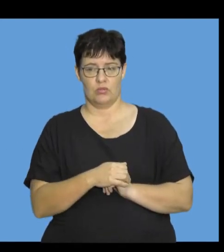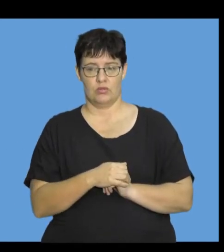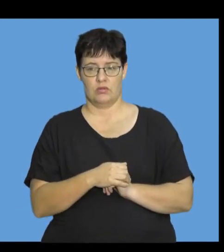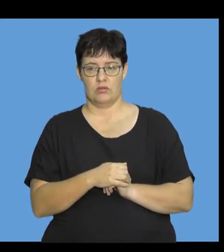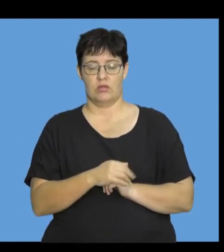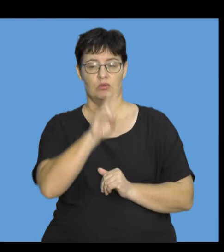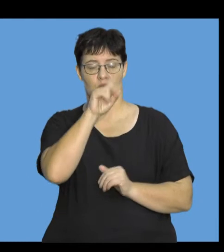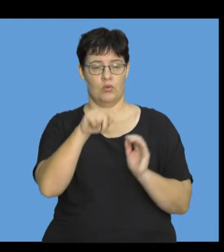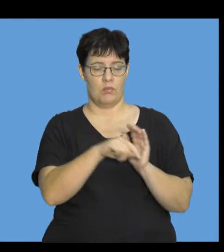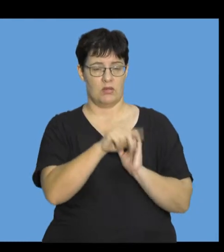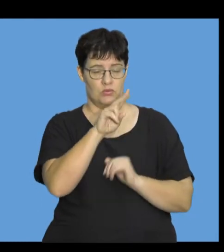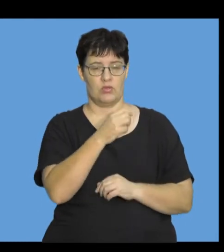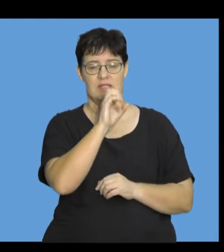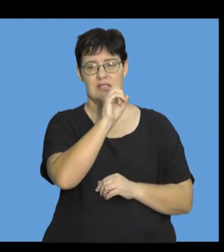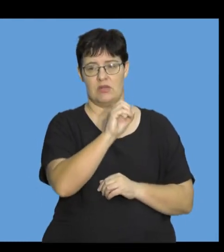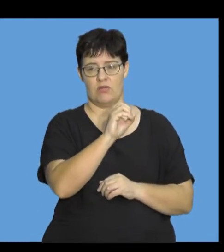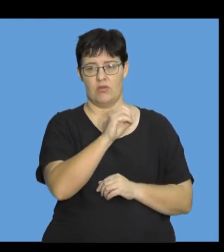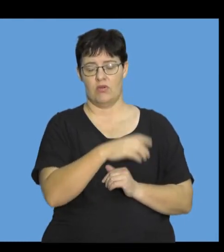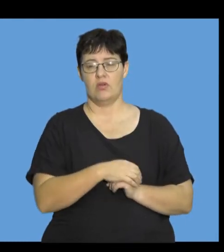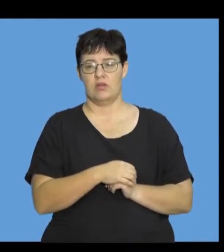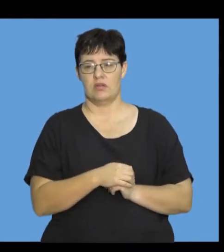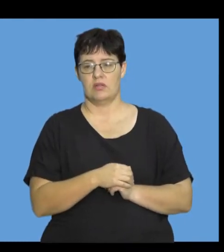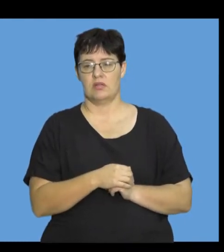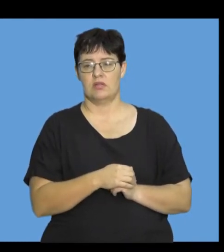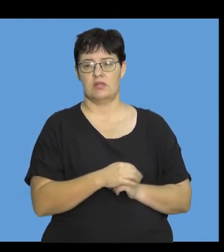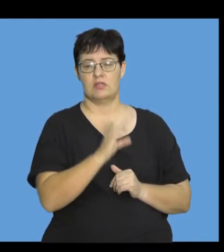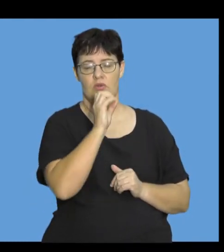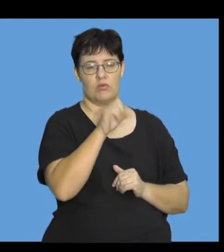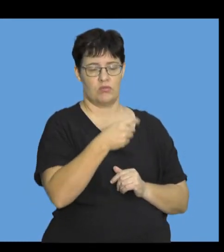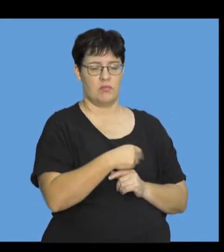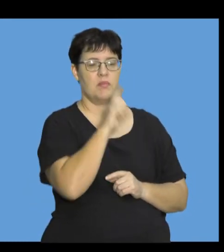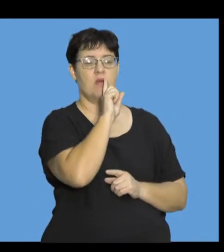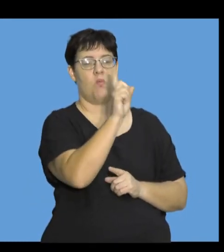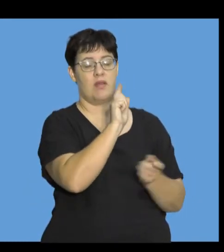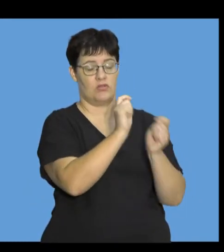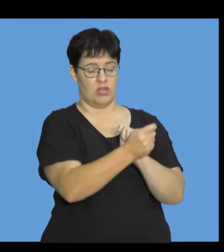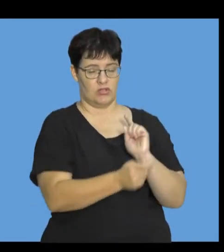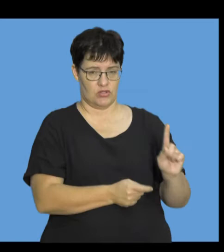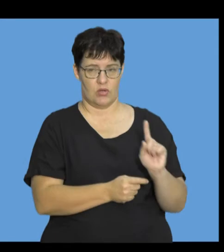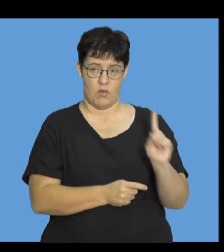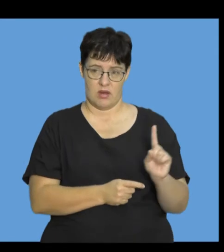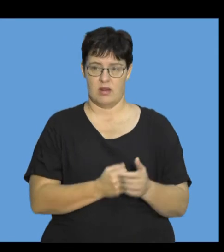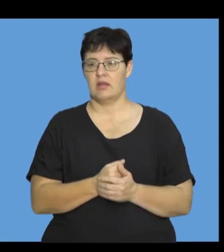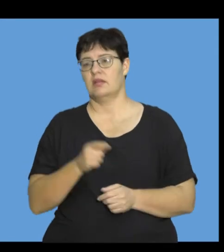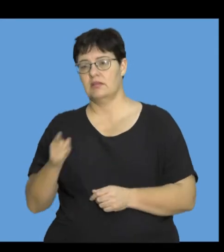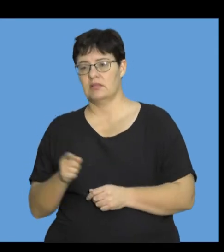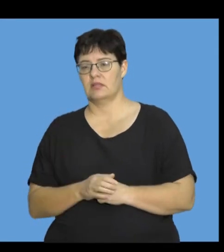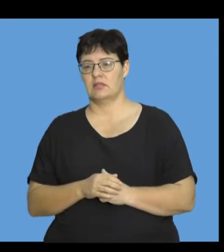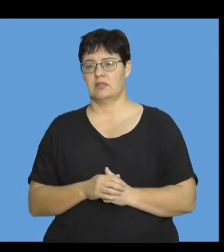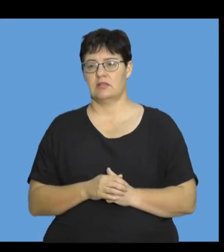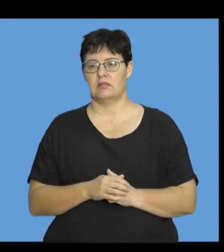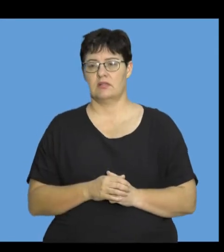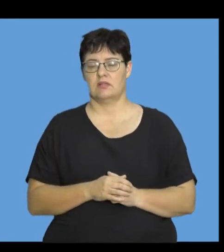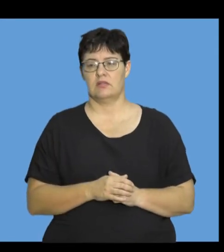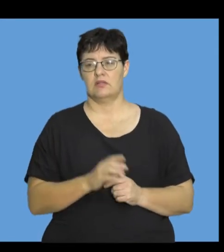2 here. And 2 minus 2 is 0, so 0.25 to the exponent of 0 will be 1. And then on the